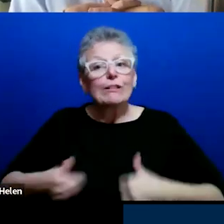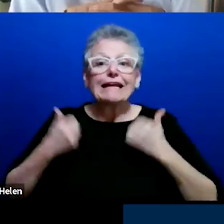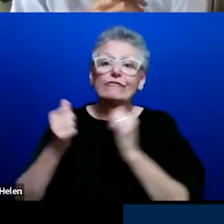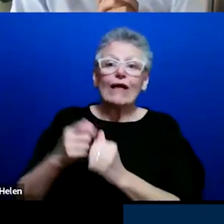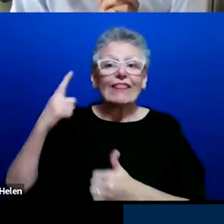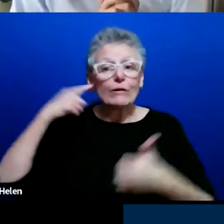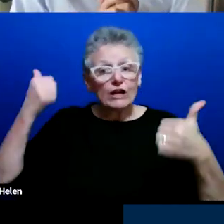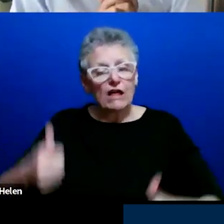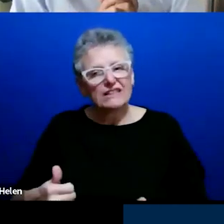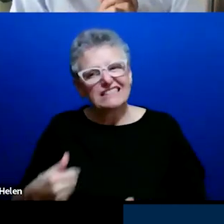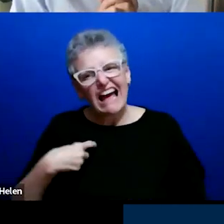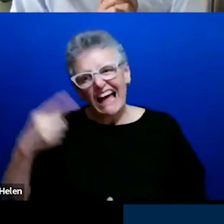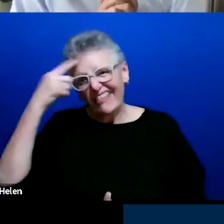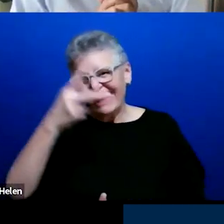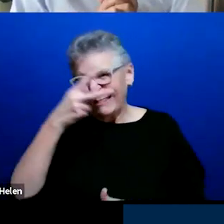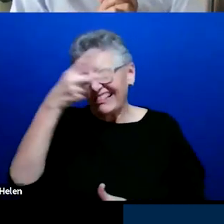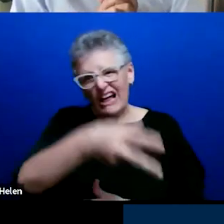basically,